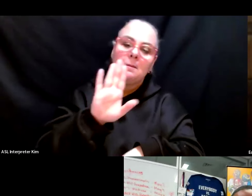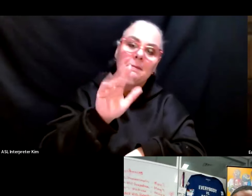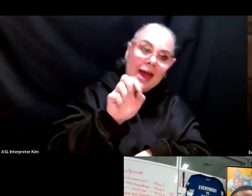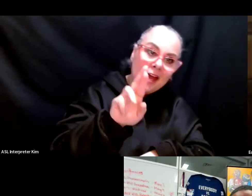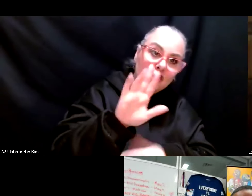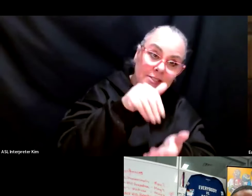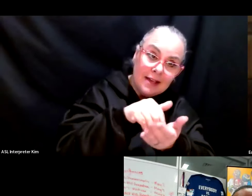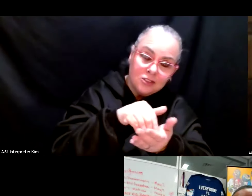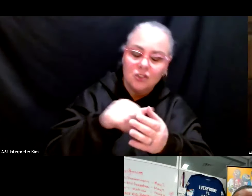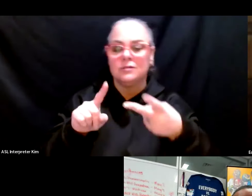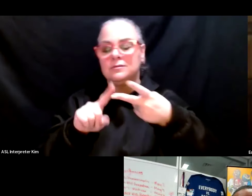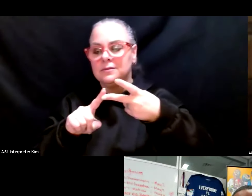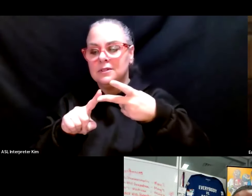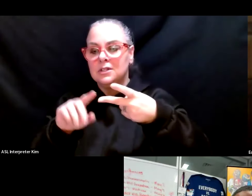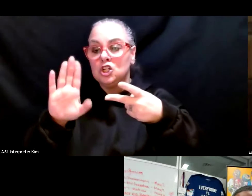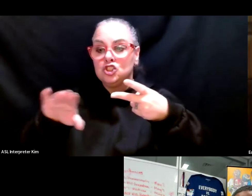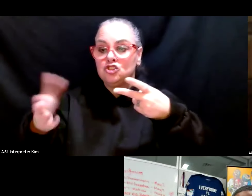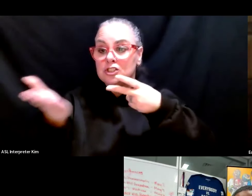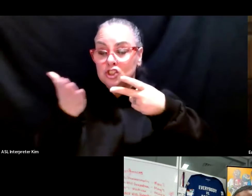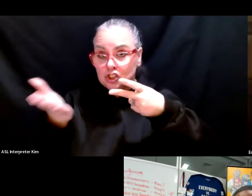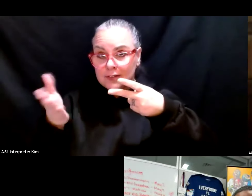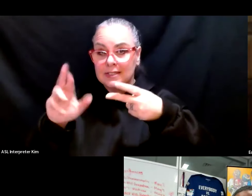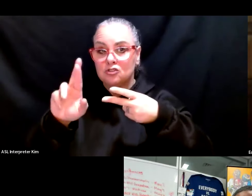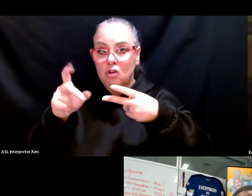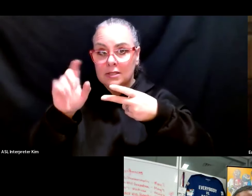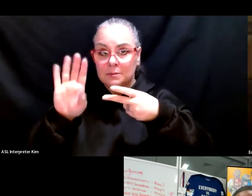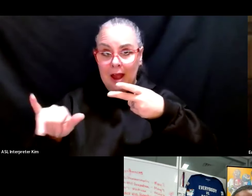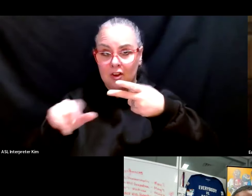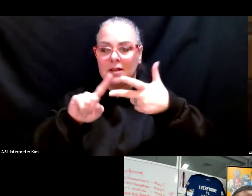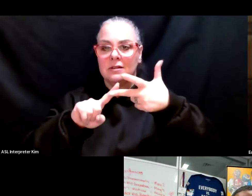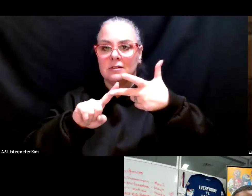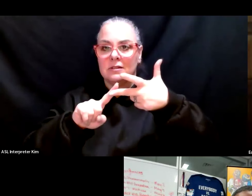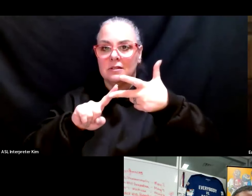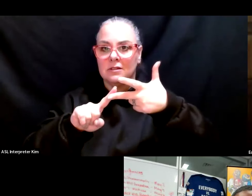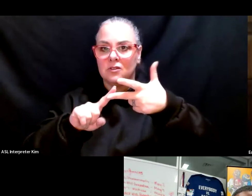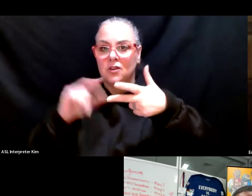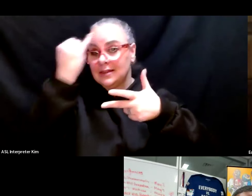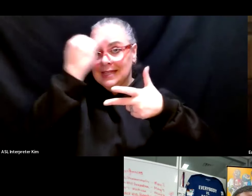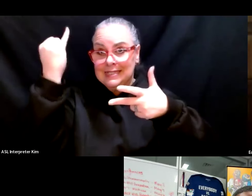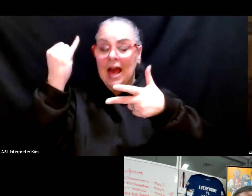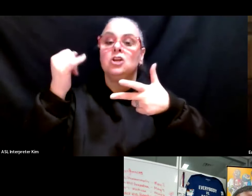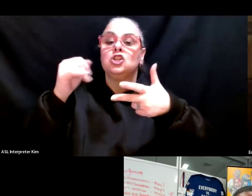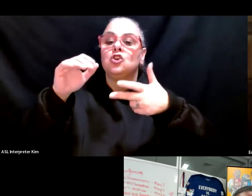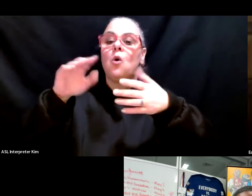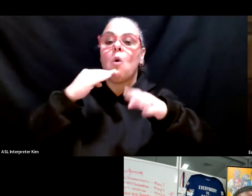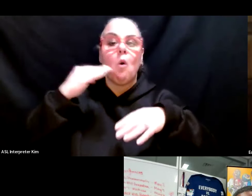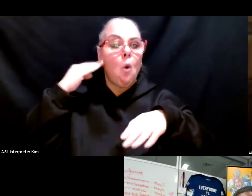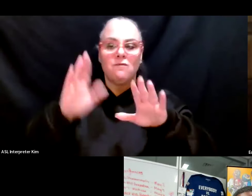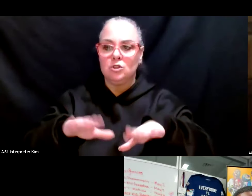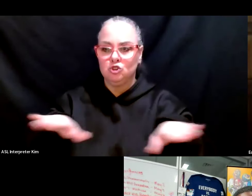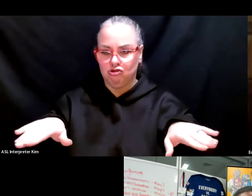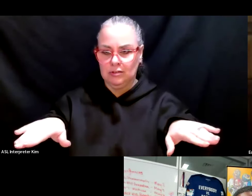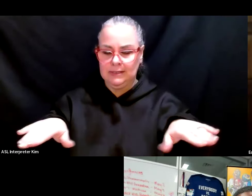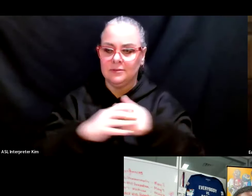1. 2 is Children's Services of Roxbury, and then 3 is the Italian Home for Children.